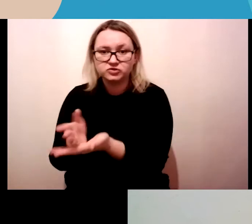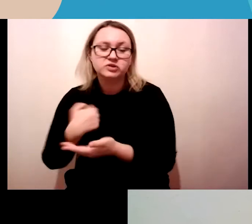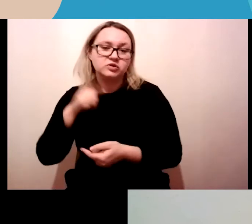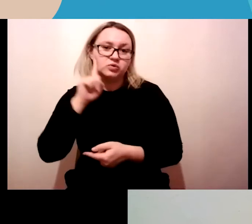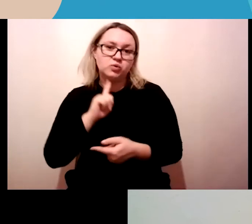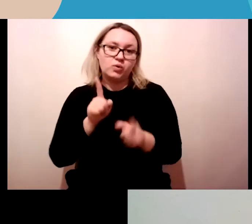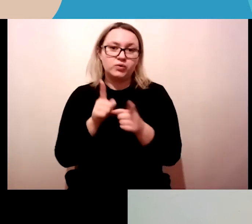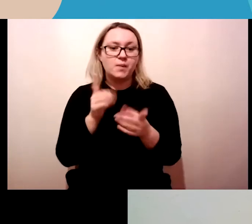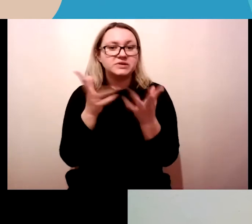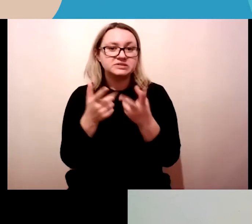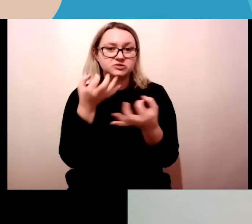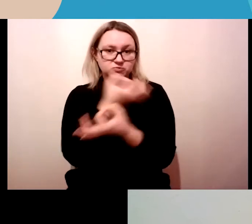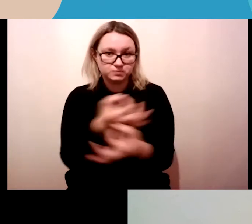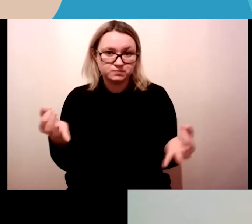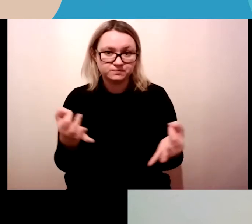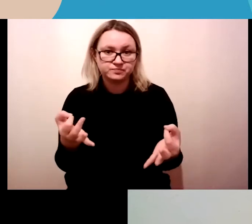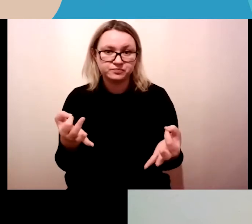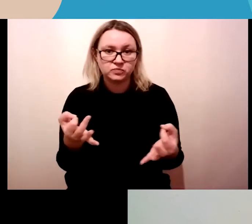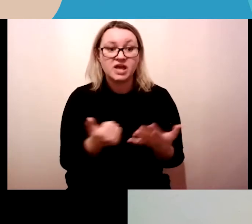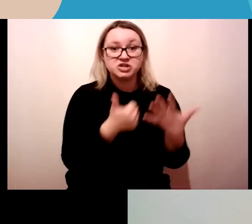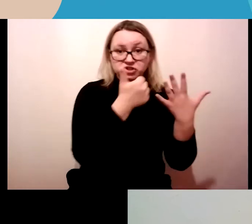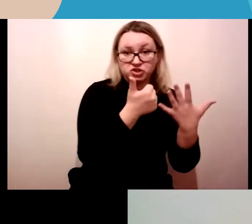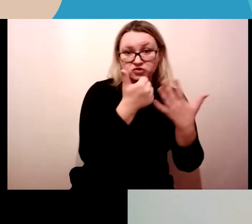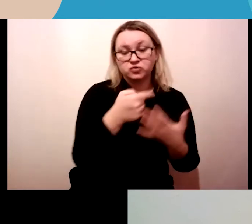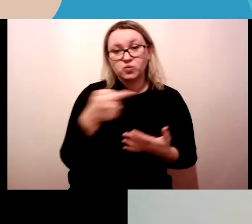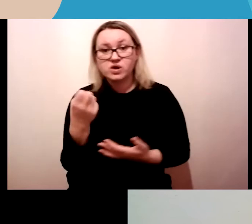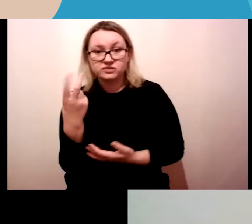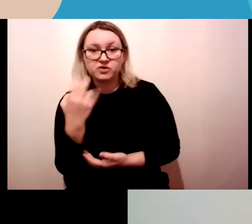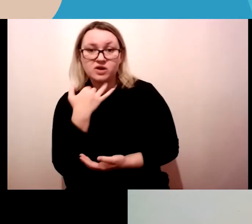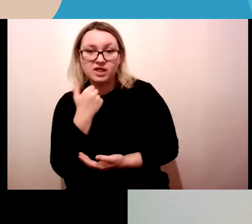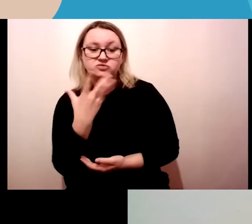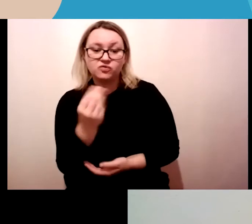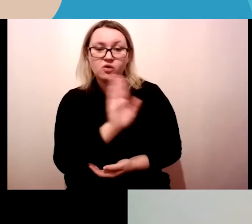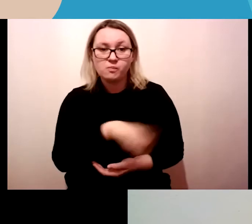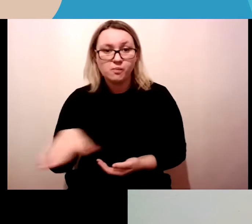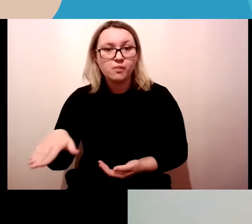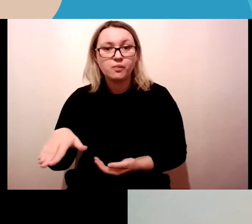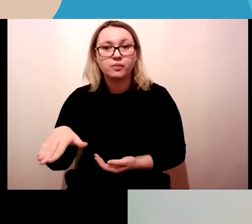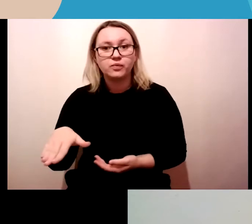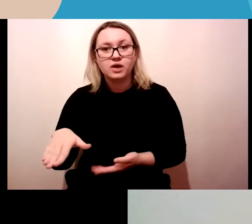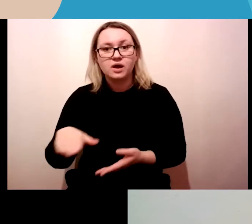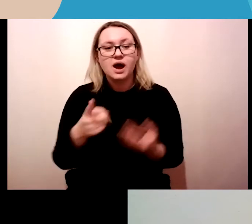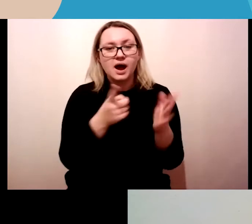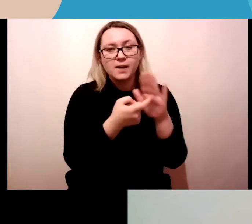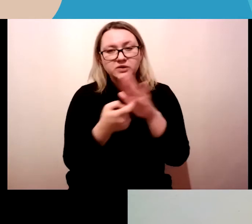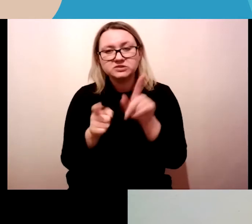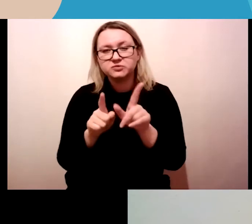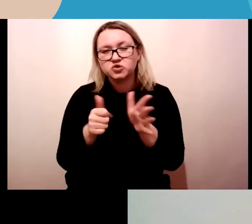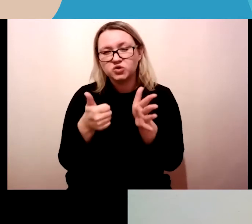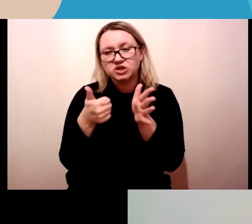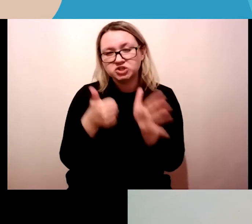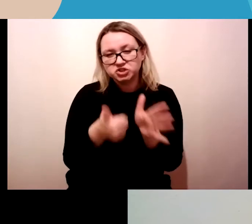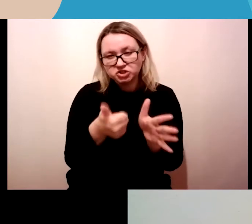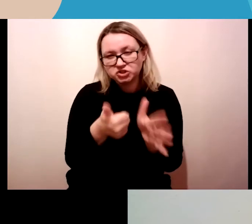the bullying. So I'd like to share some figures with you. We talked to 6th